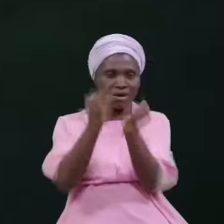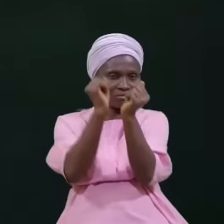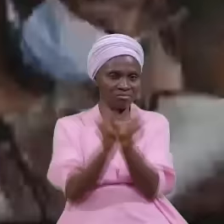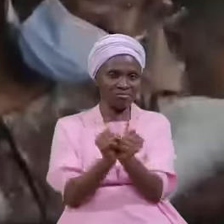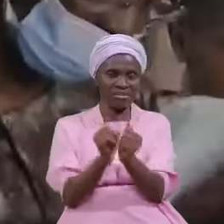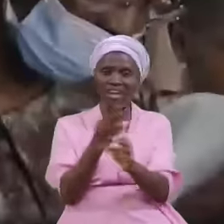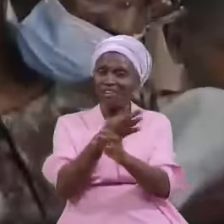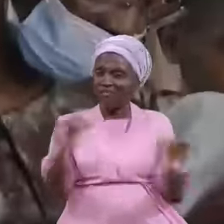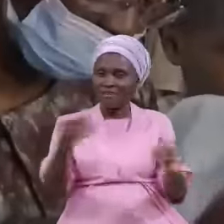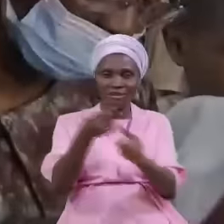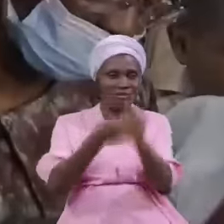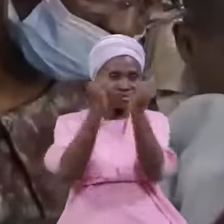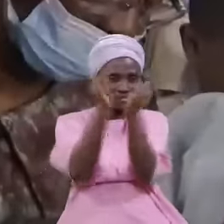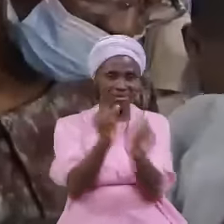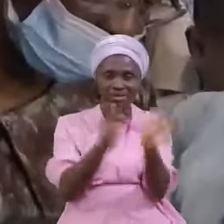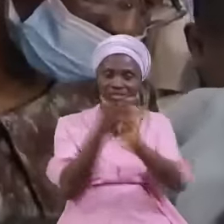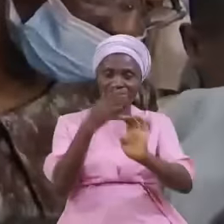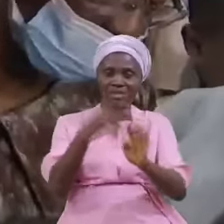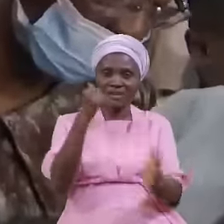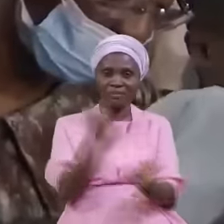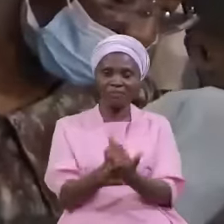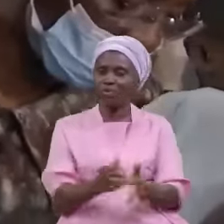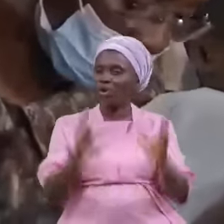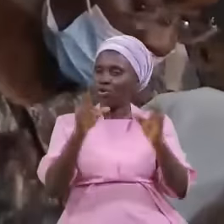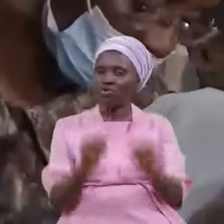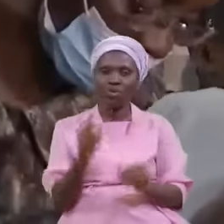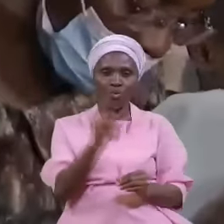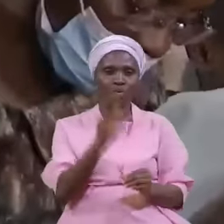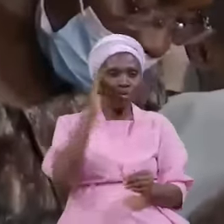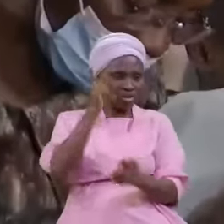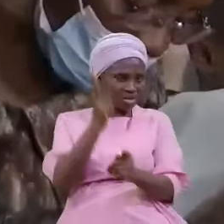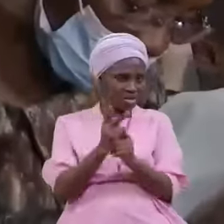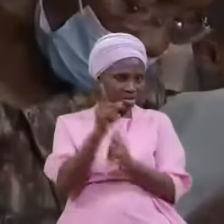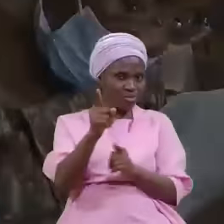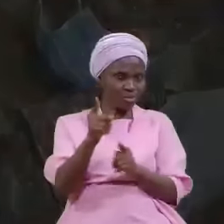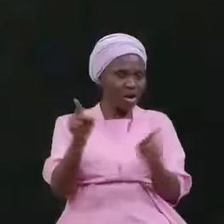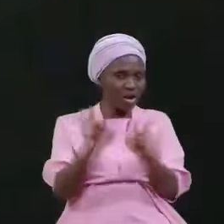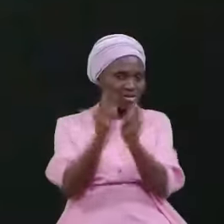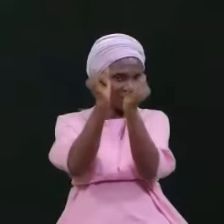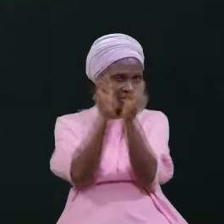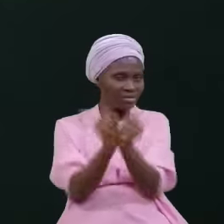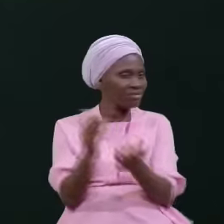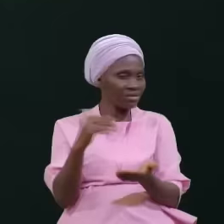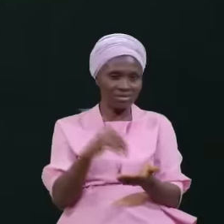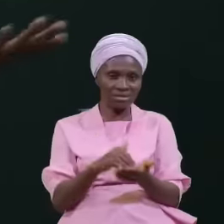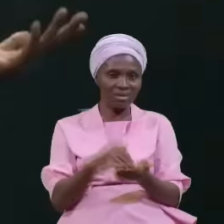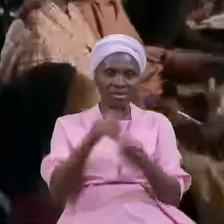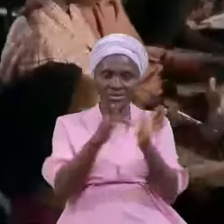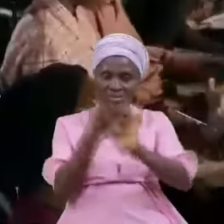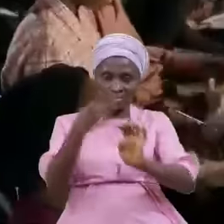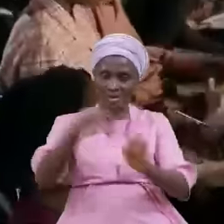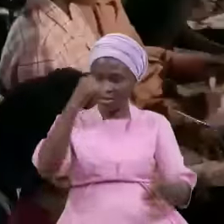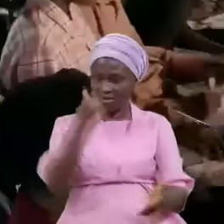slavery. Nobody will keep you in slavery anymore in Jesus' name.